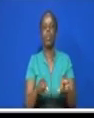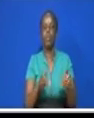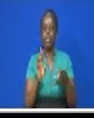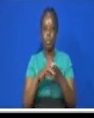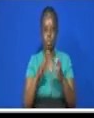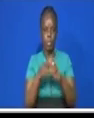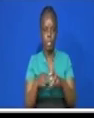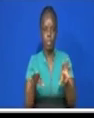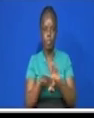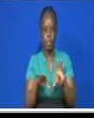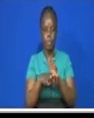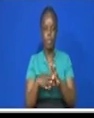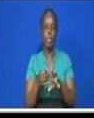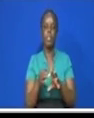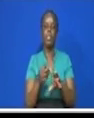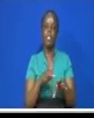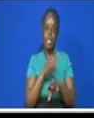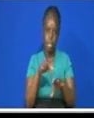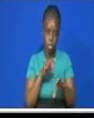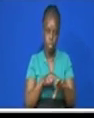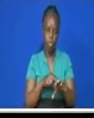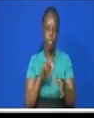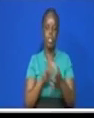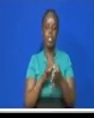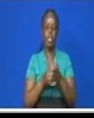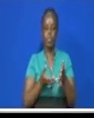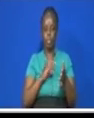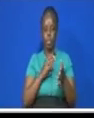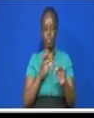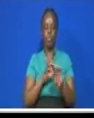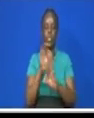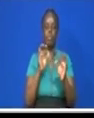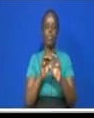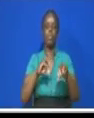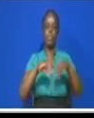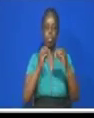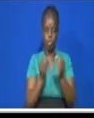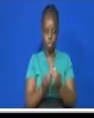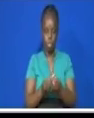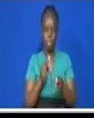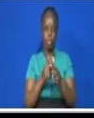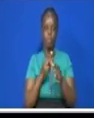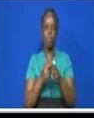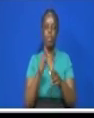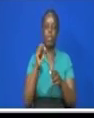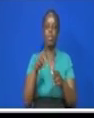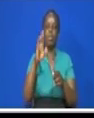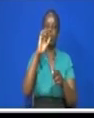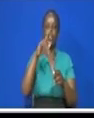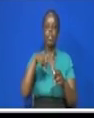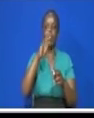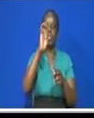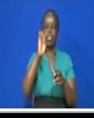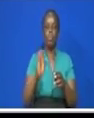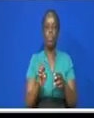associate member states or member nations that belong to that particular organization that we are calling the Triple